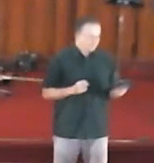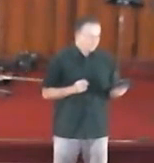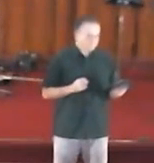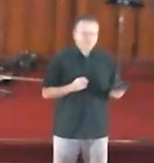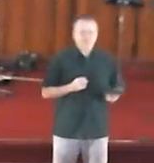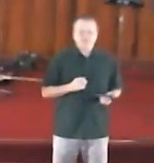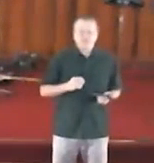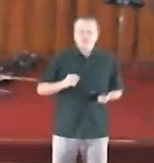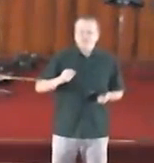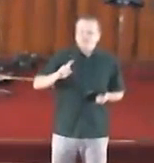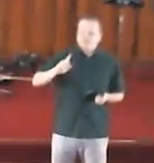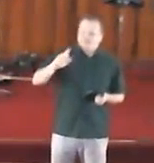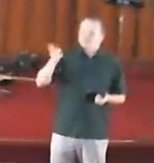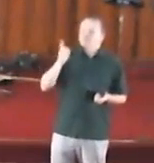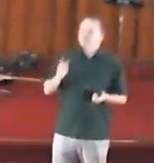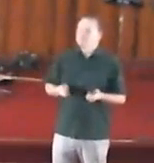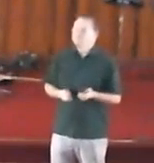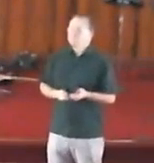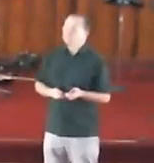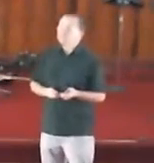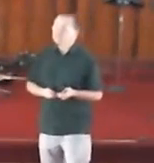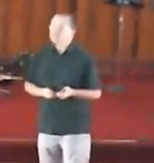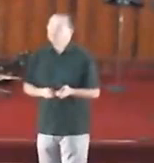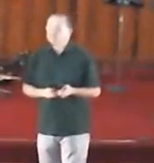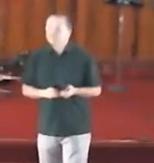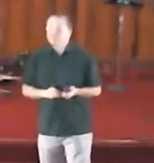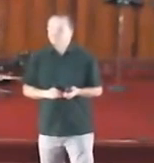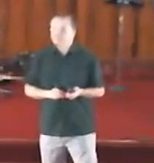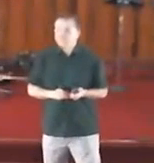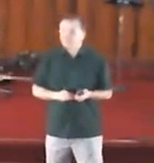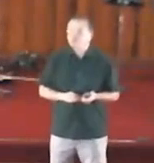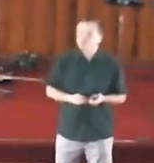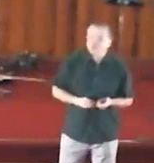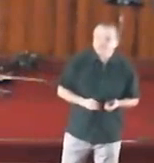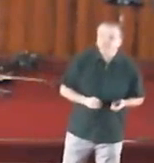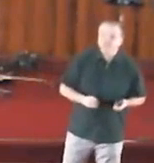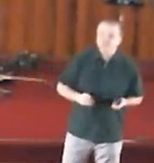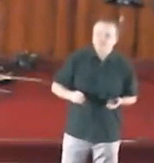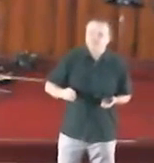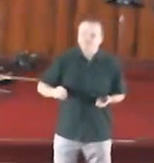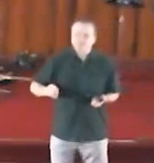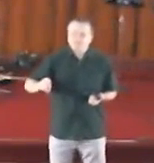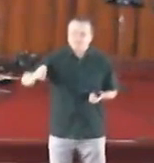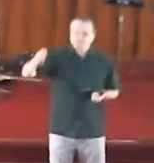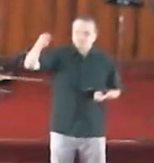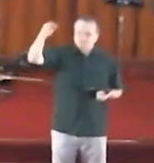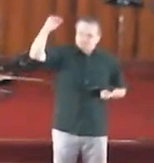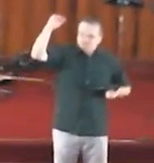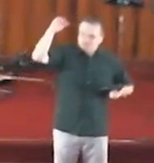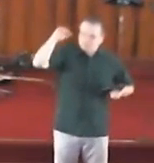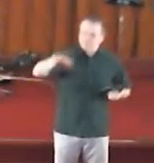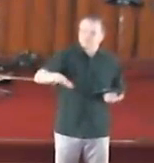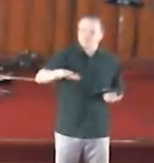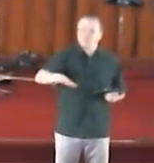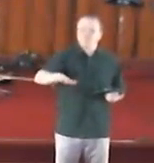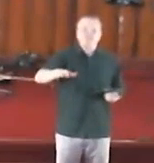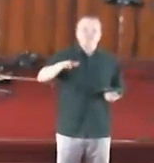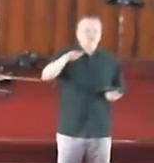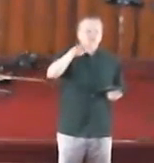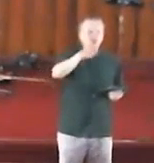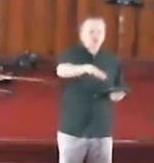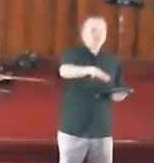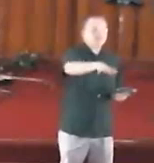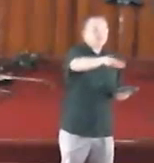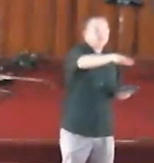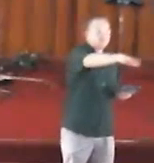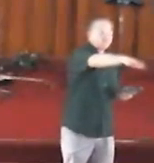so others can get to know God. Y este fue profetizada por el profeta Joel cuando dijo que pondré mi espíritu en ustedes y